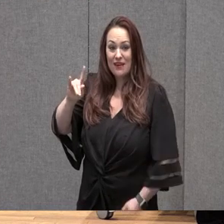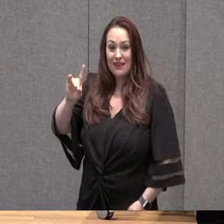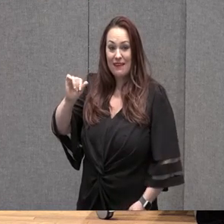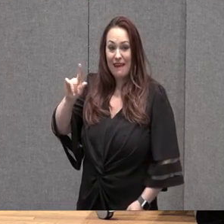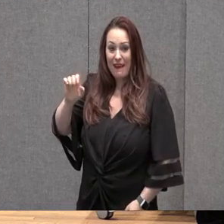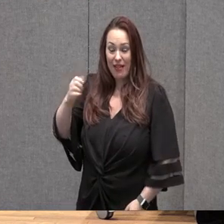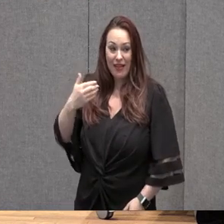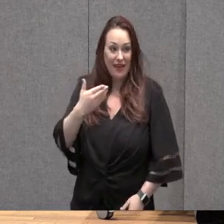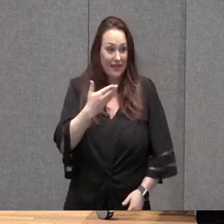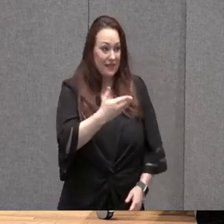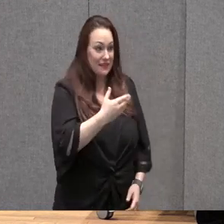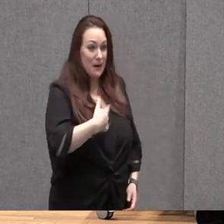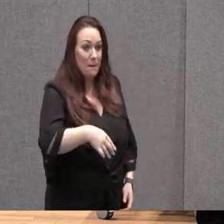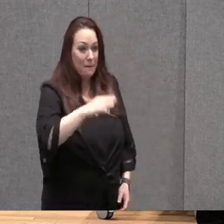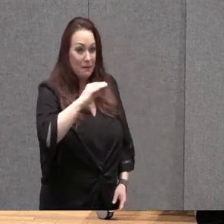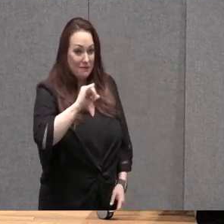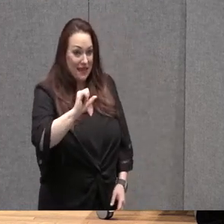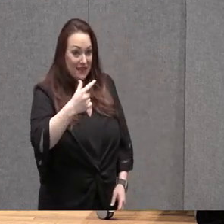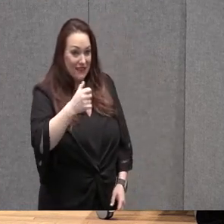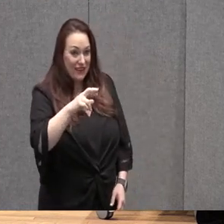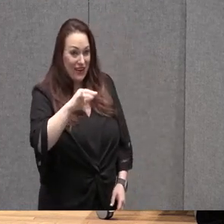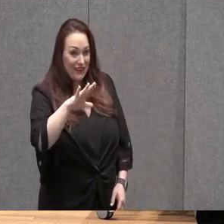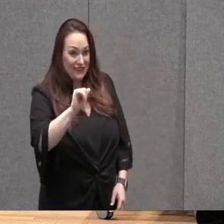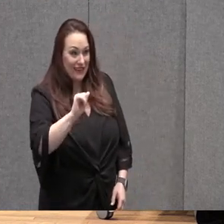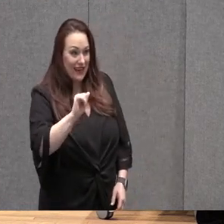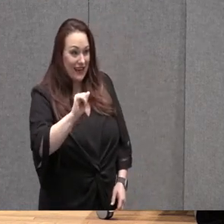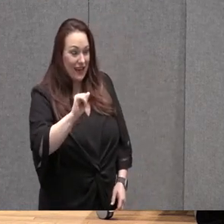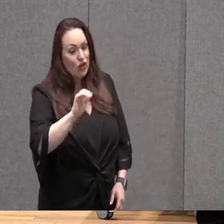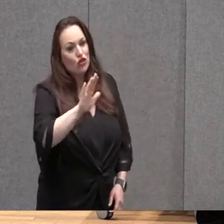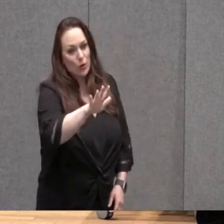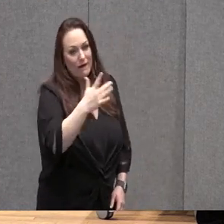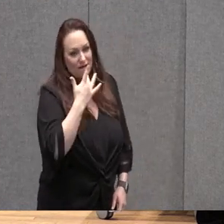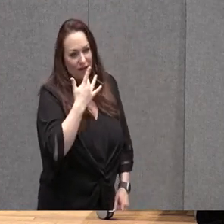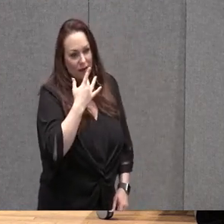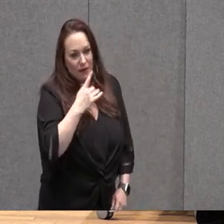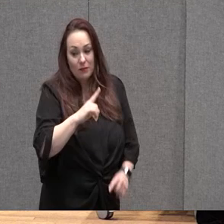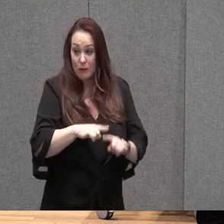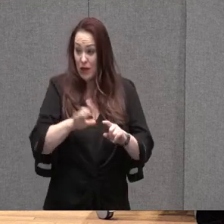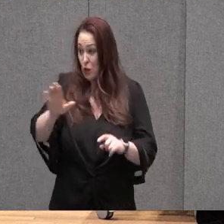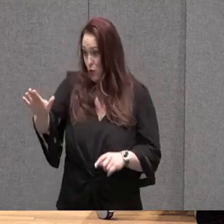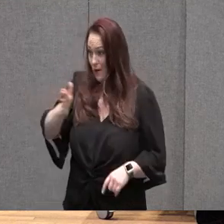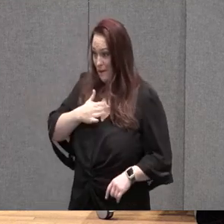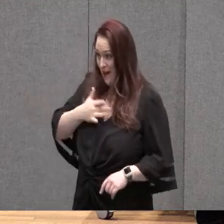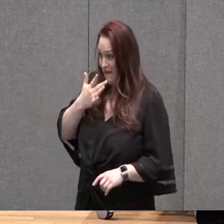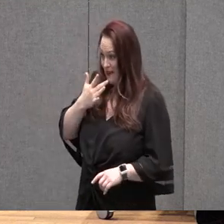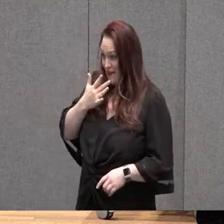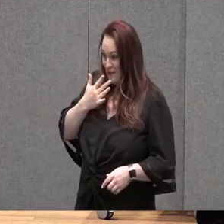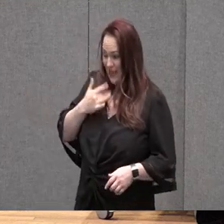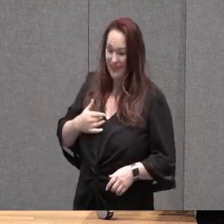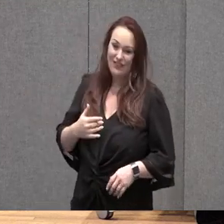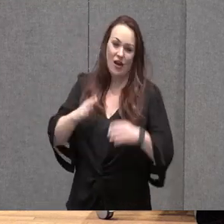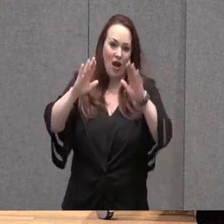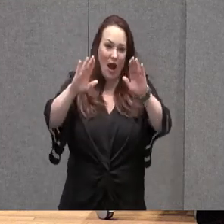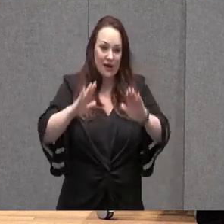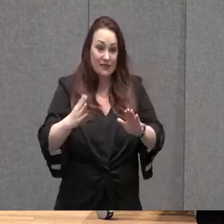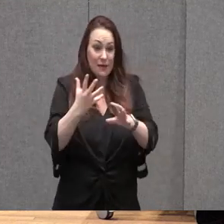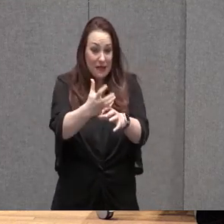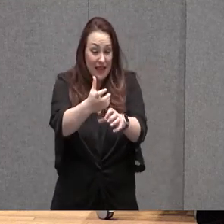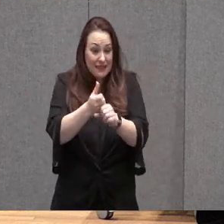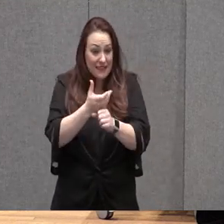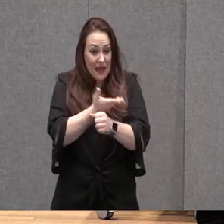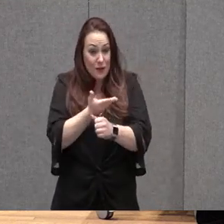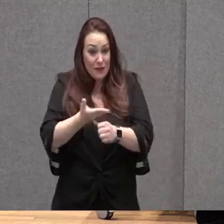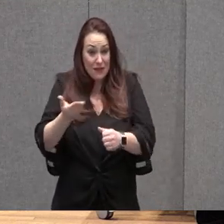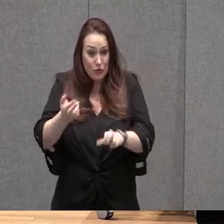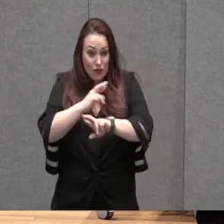Miss Garcia, your favorite. But you're my favorite. Okay, awesome. Hey, let's get some materials ready before we begin